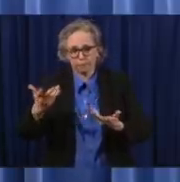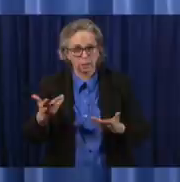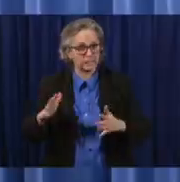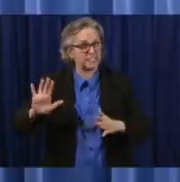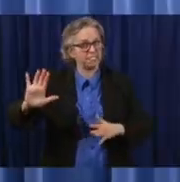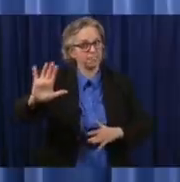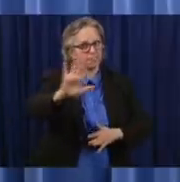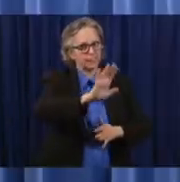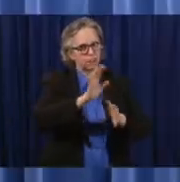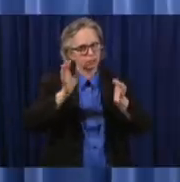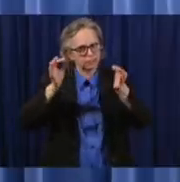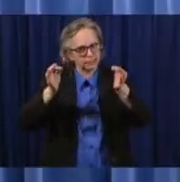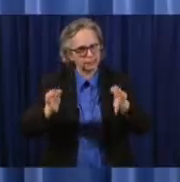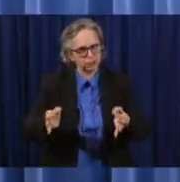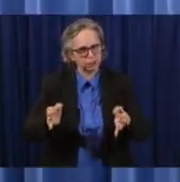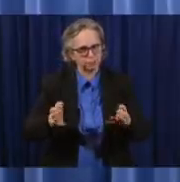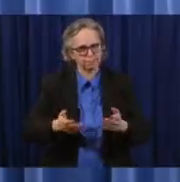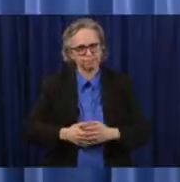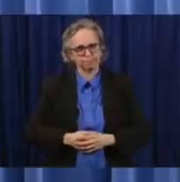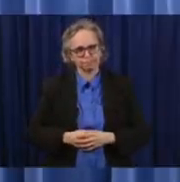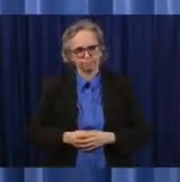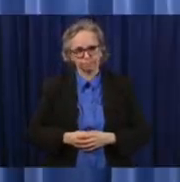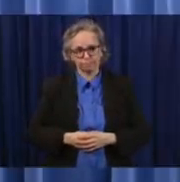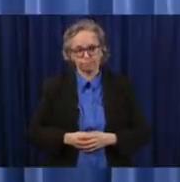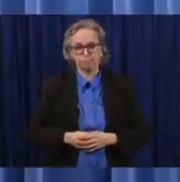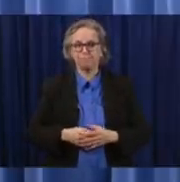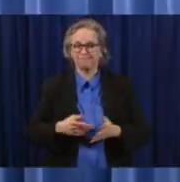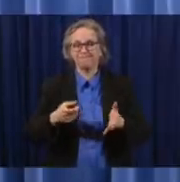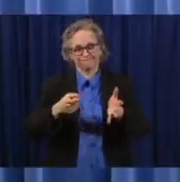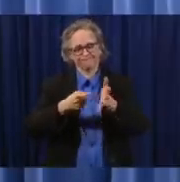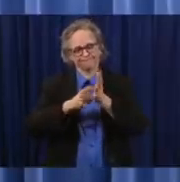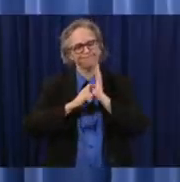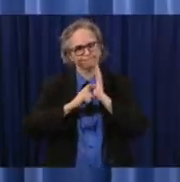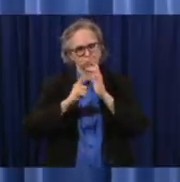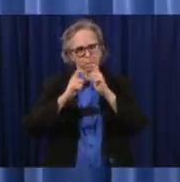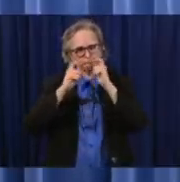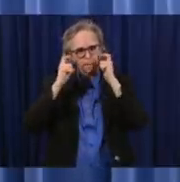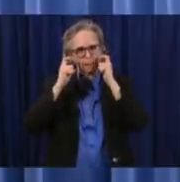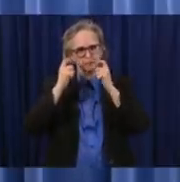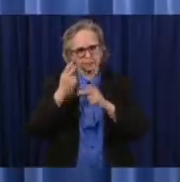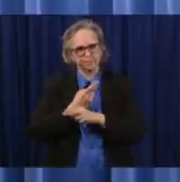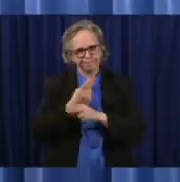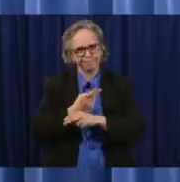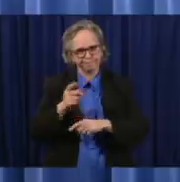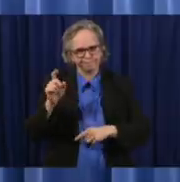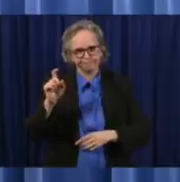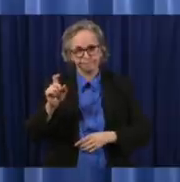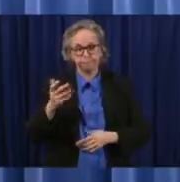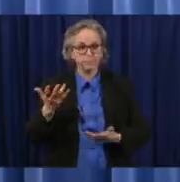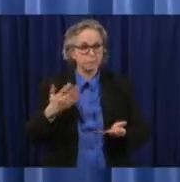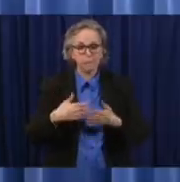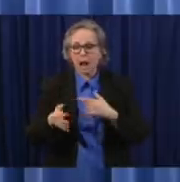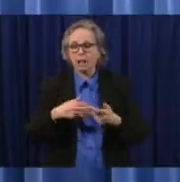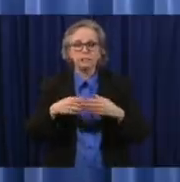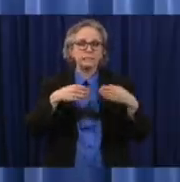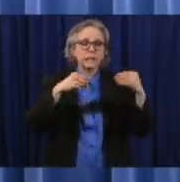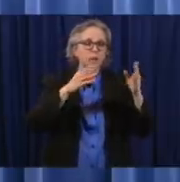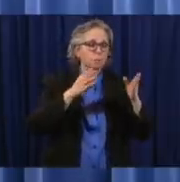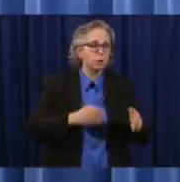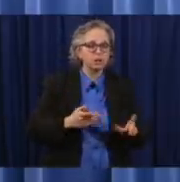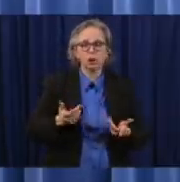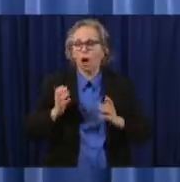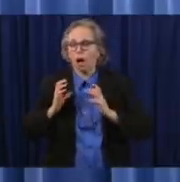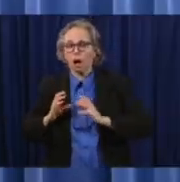that everybody that comes in the door, whether it be a salesperson or a delivery person or a customer,